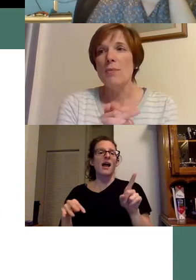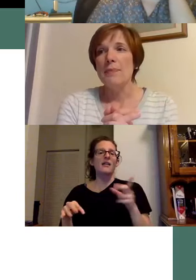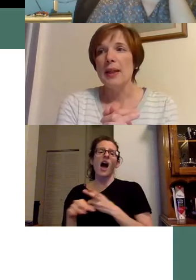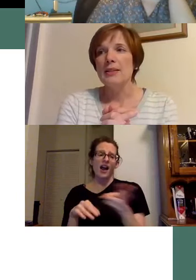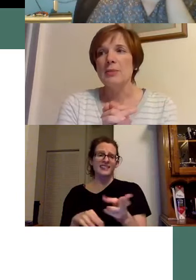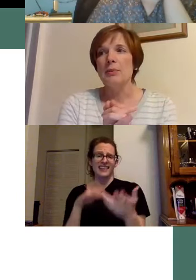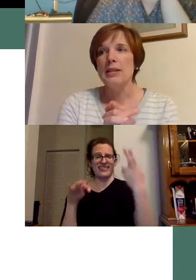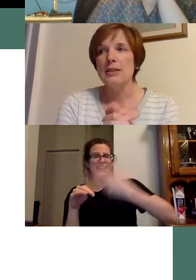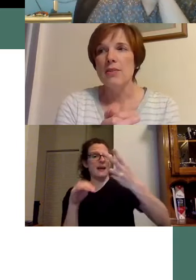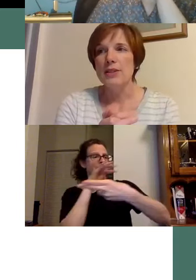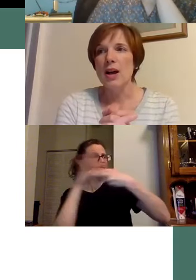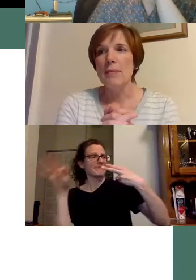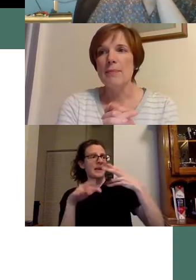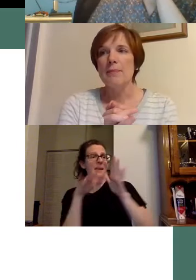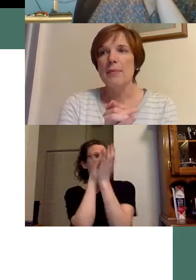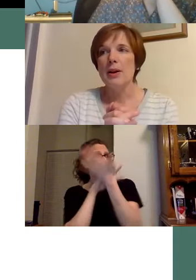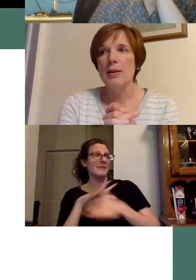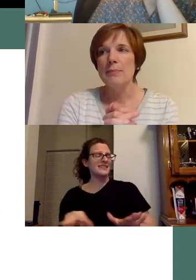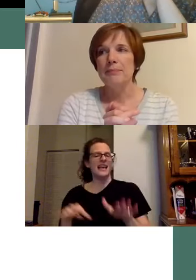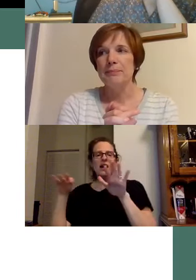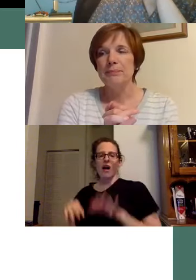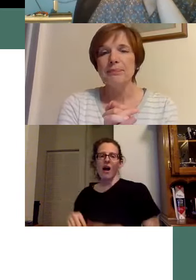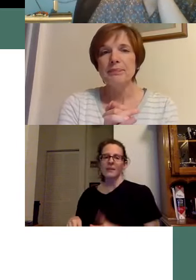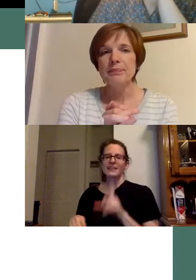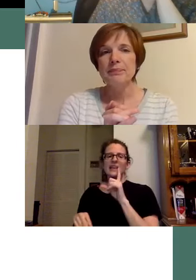all. It's a blend of the top,